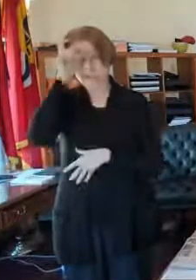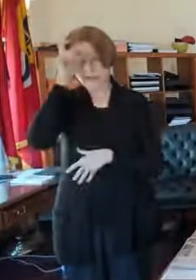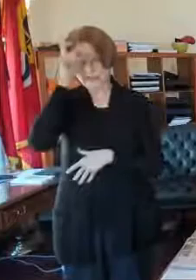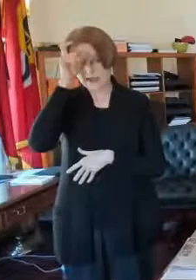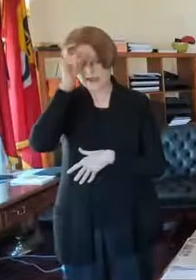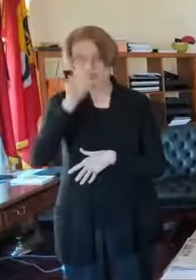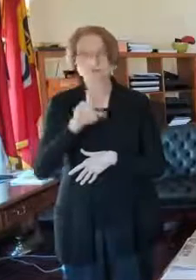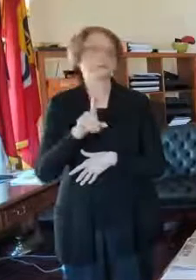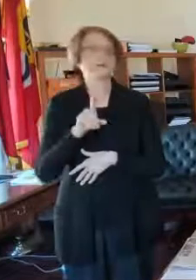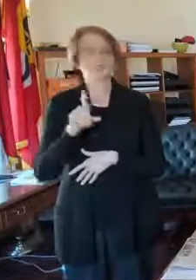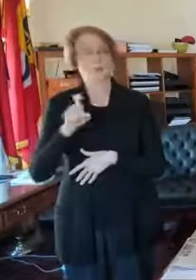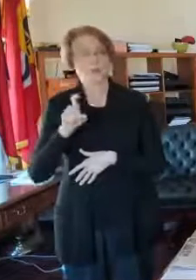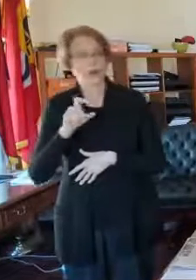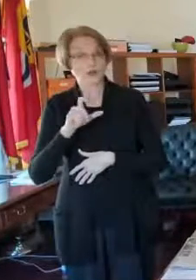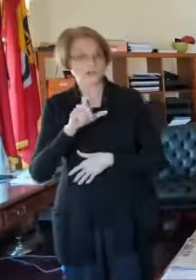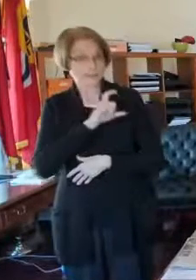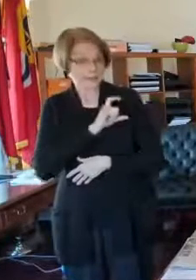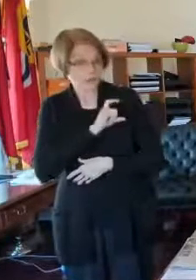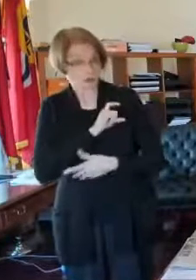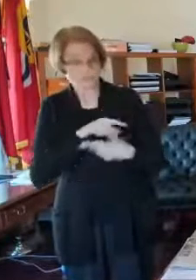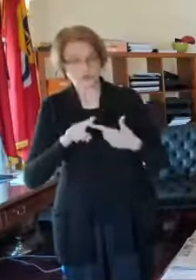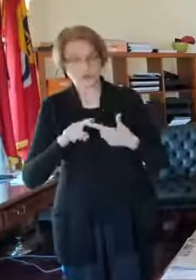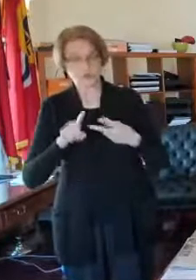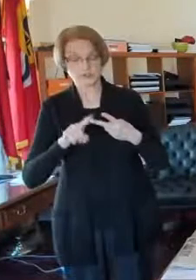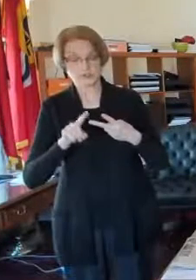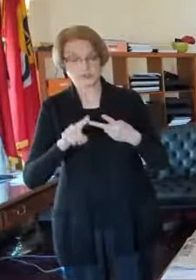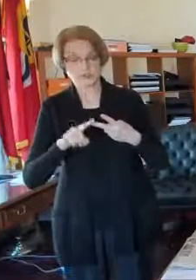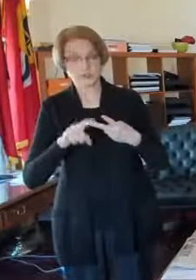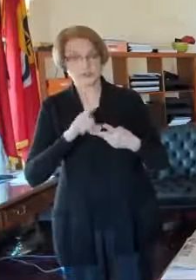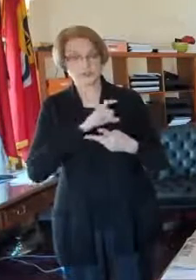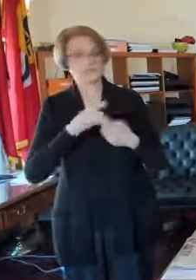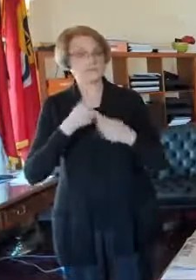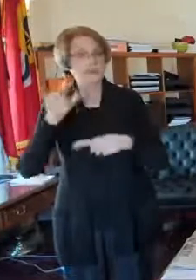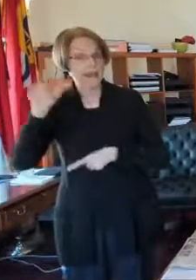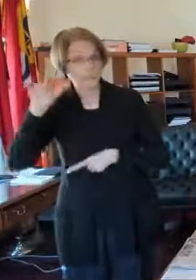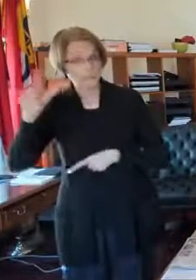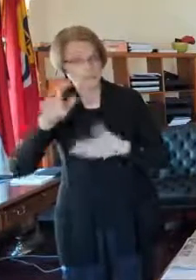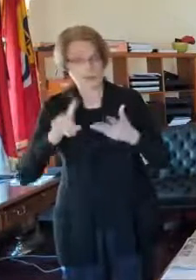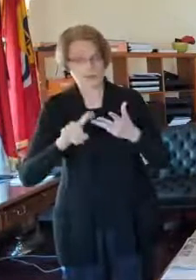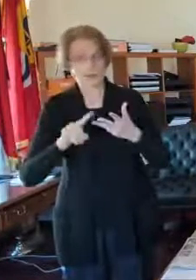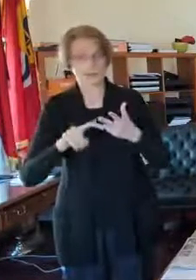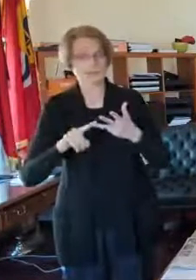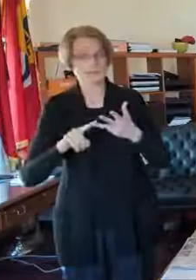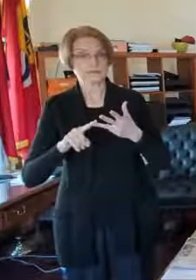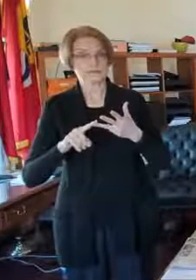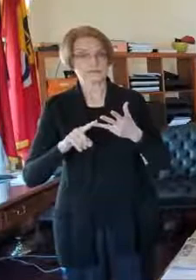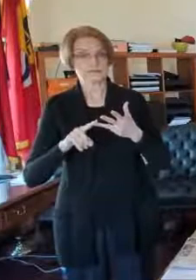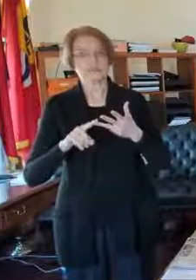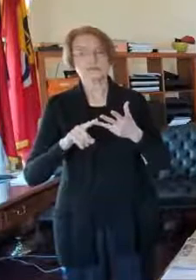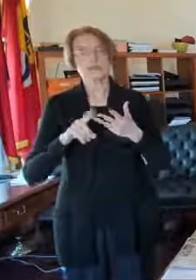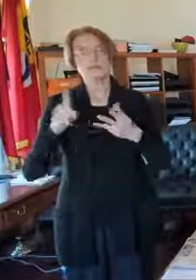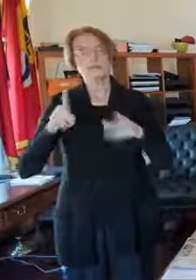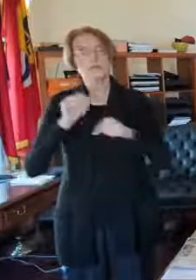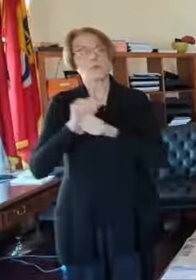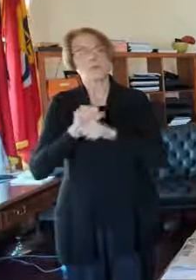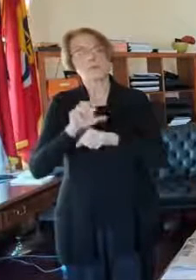about 100 police officers from the airport, people who work in our